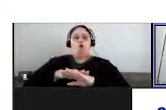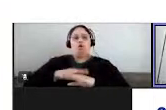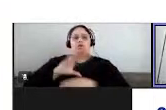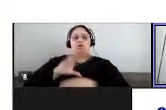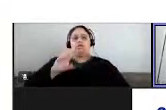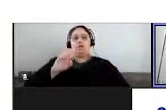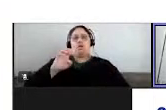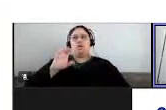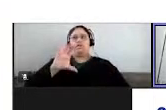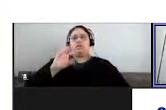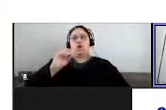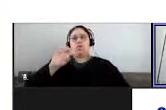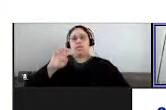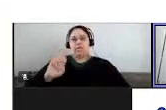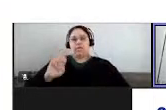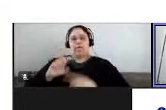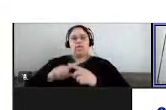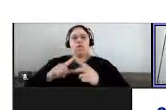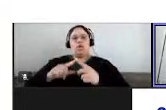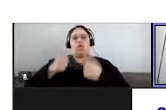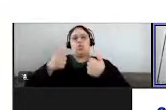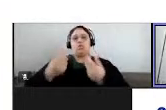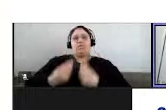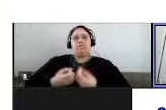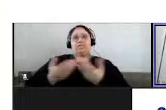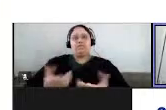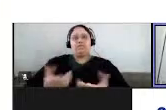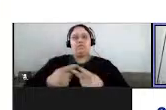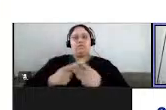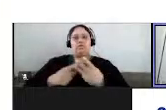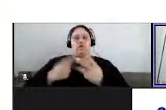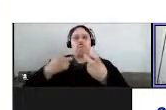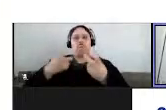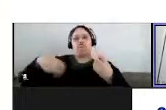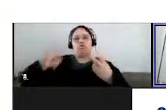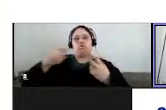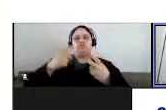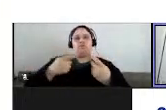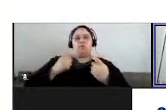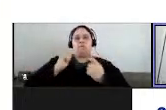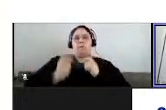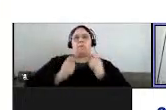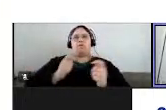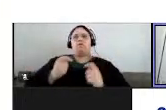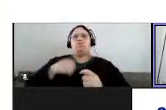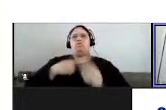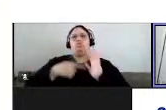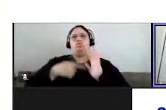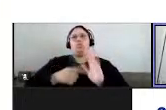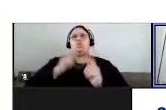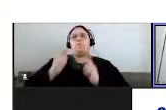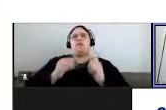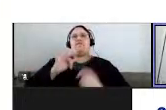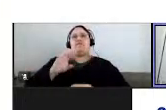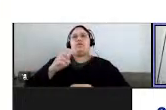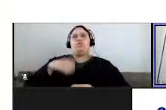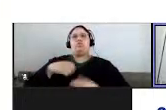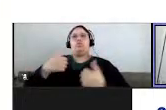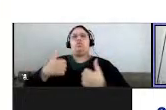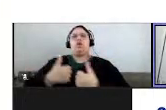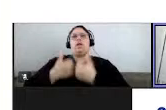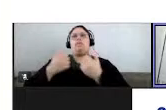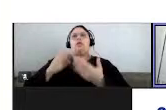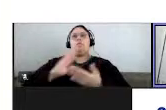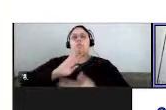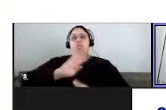COE, then goods and services and transfer payments, as indicated previously to the Gambling Board and